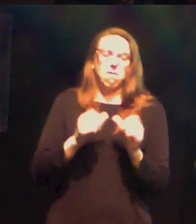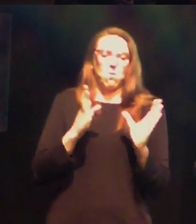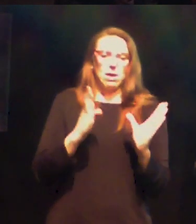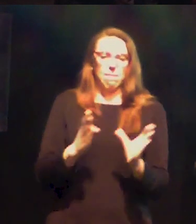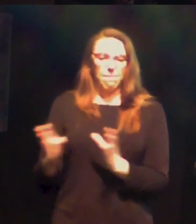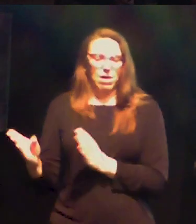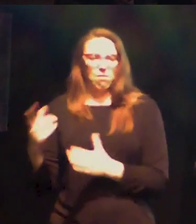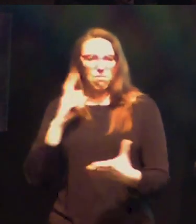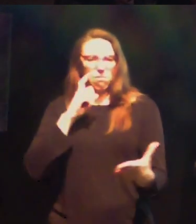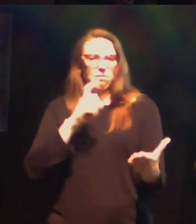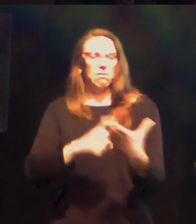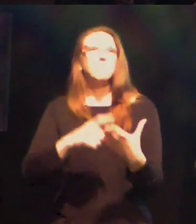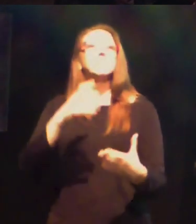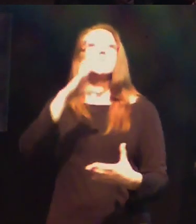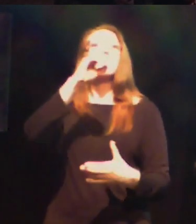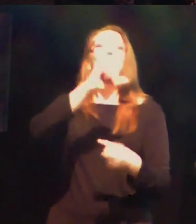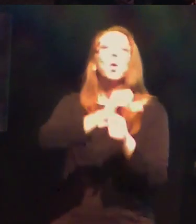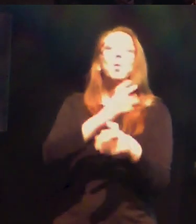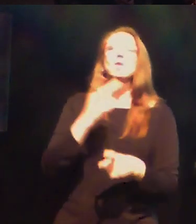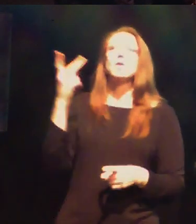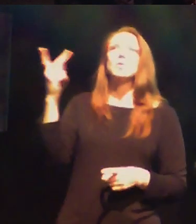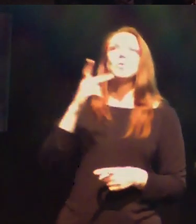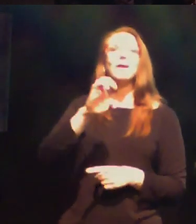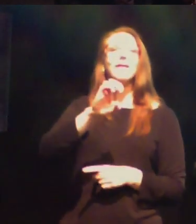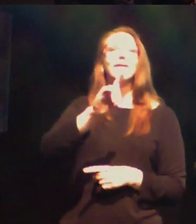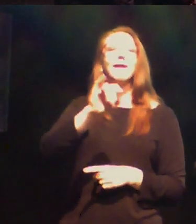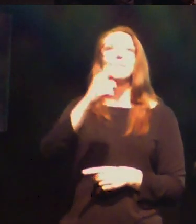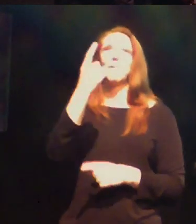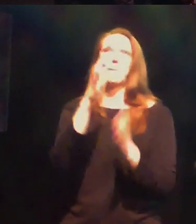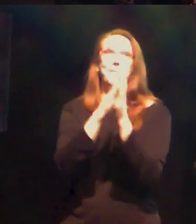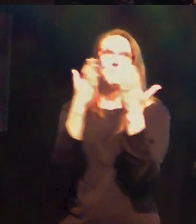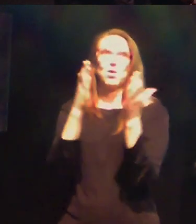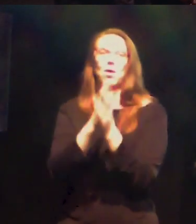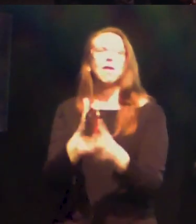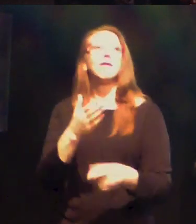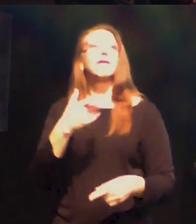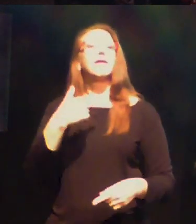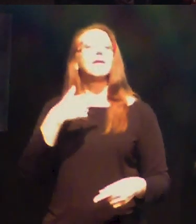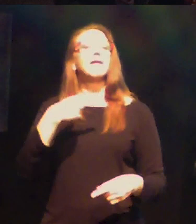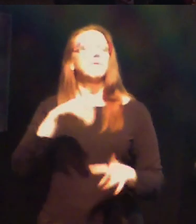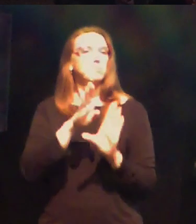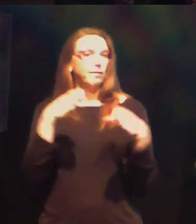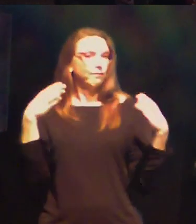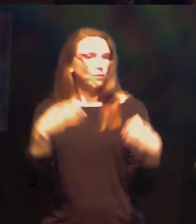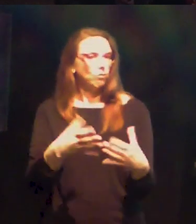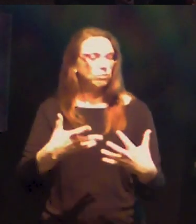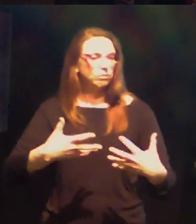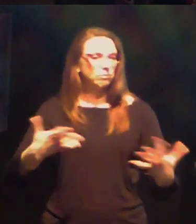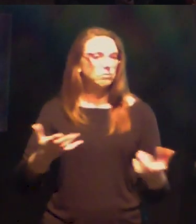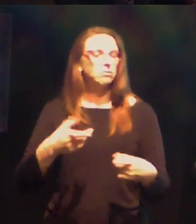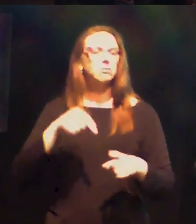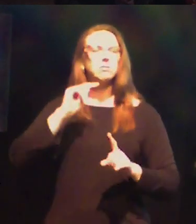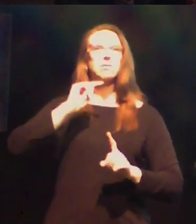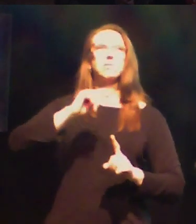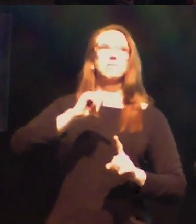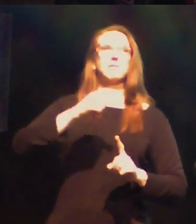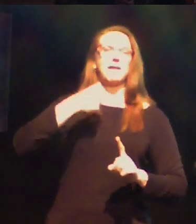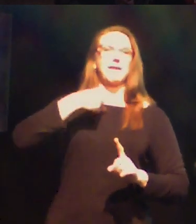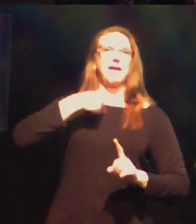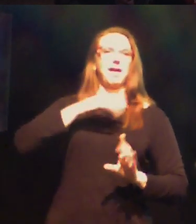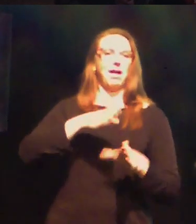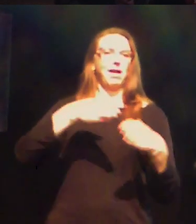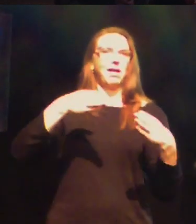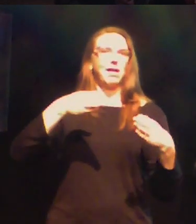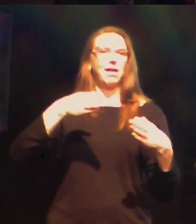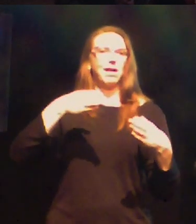So some colleagues and I got together and we edited a book, and one of the things that we focus on really that I focus on a lot